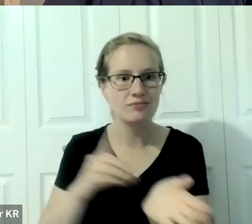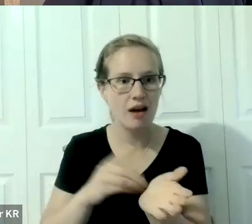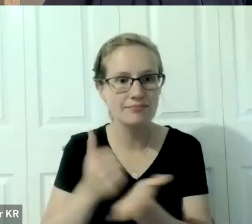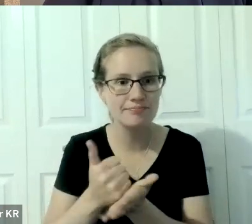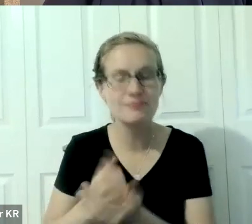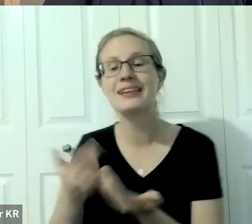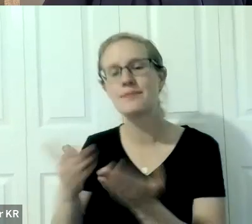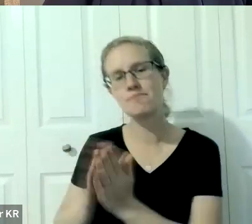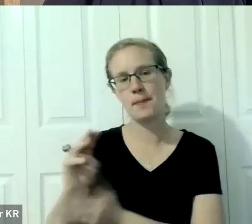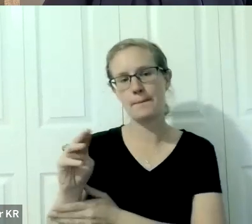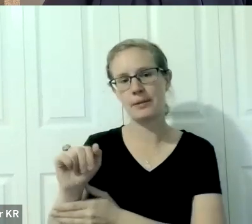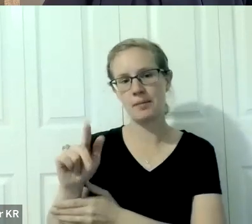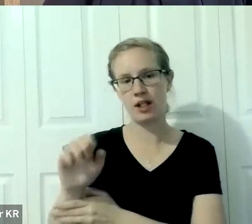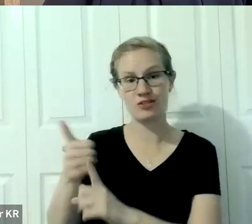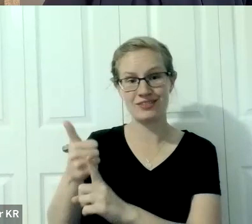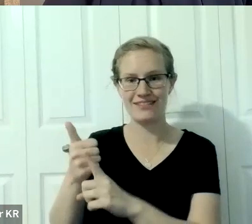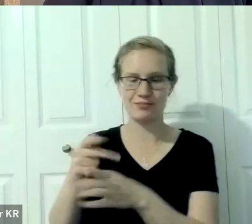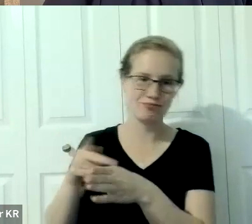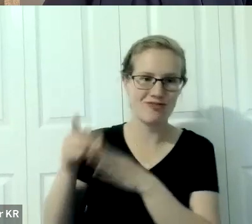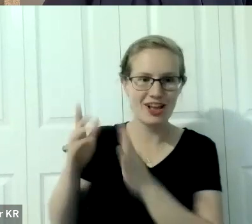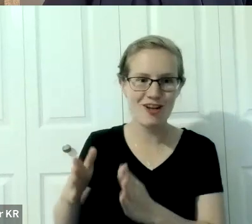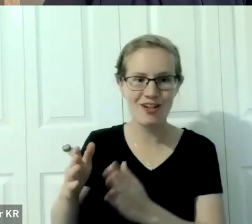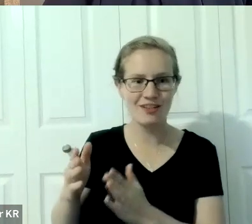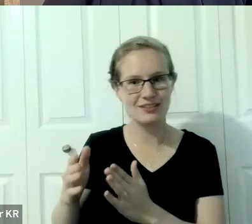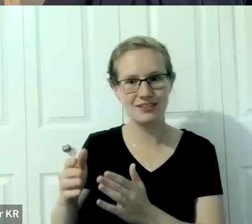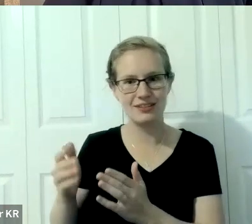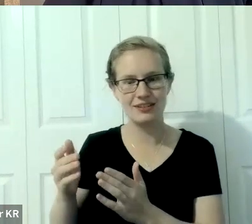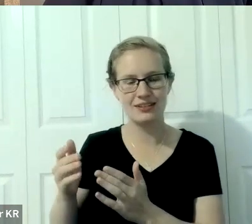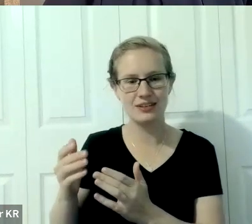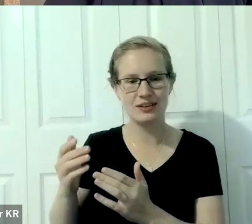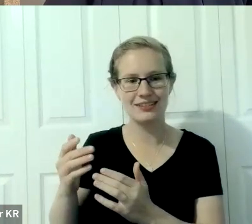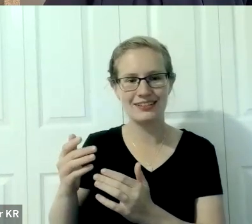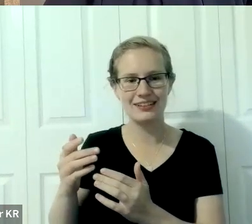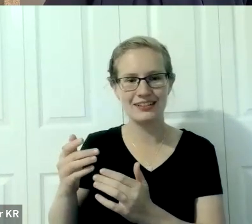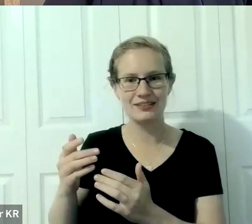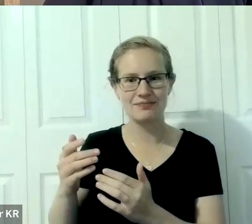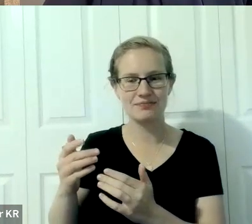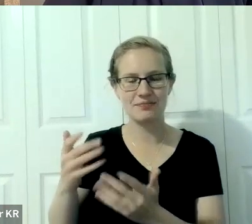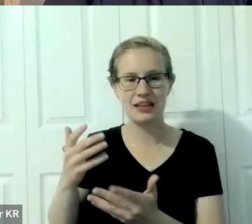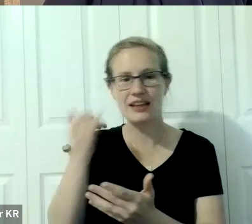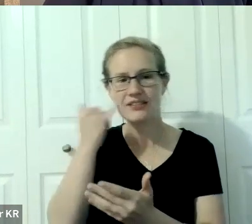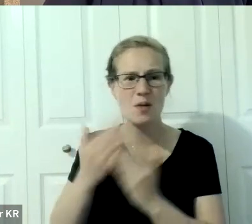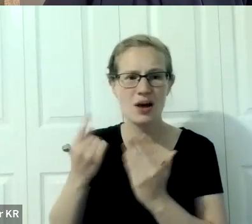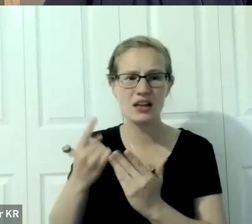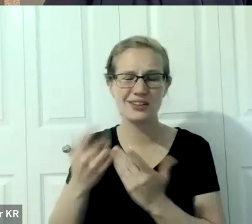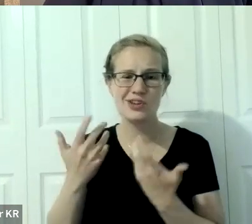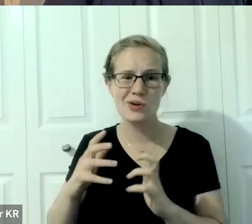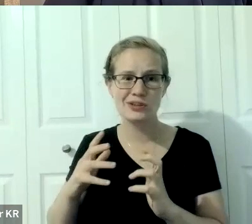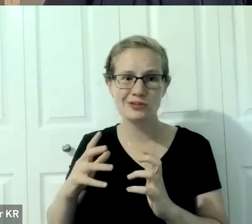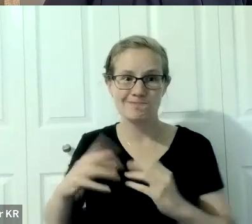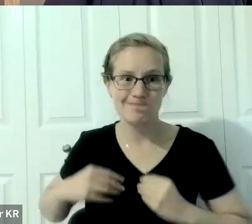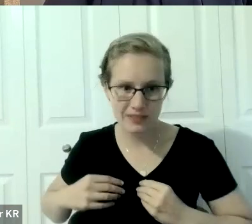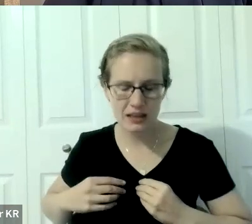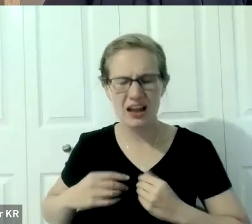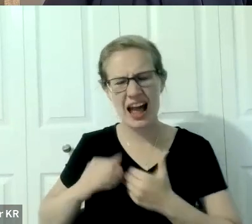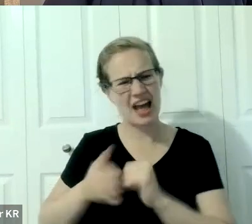Mary Bell, since you're the practitioner, so you got someone who's reluctant to even acknowledge, how would you start